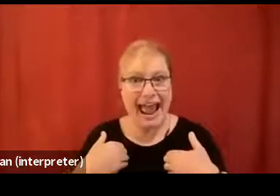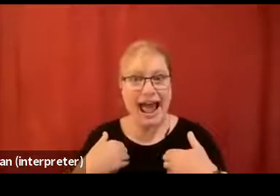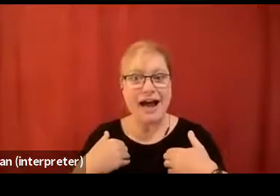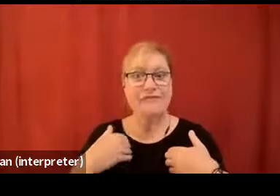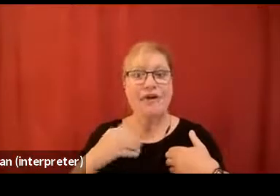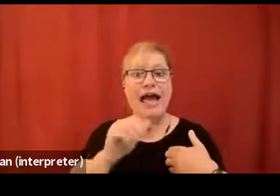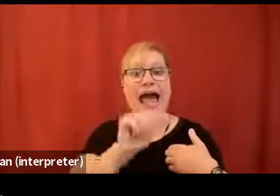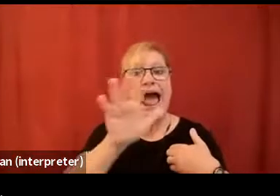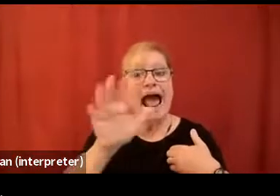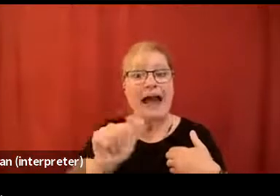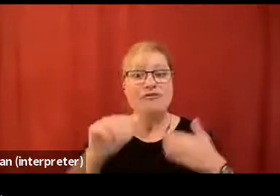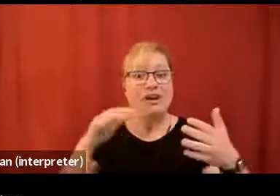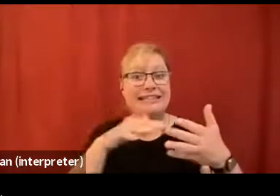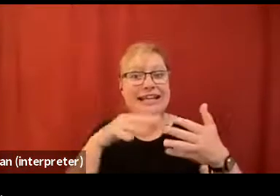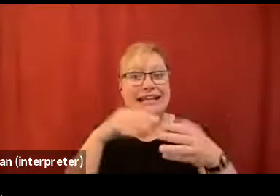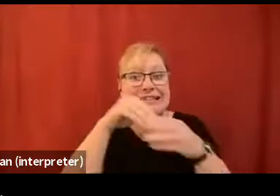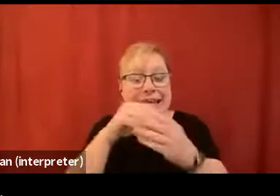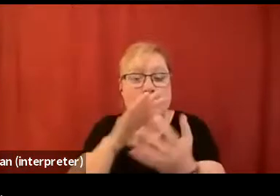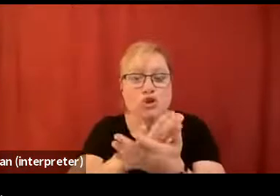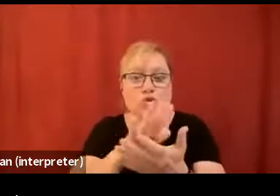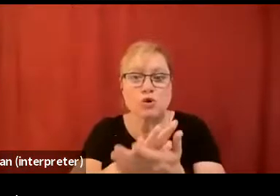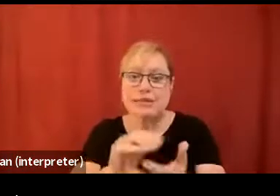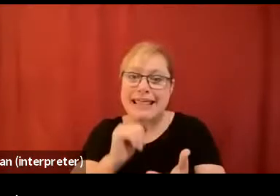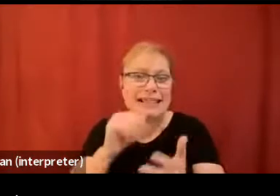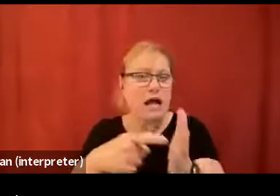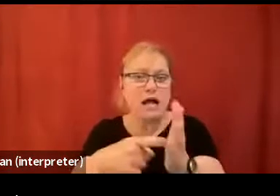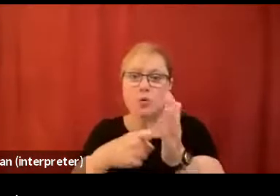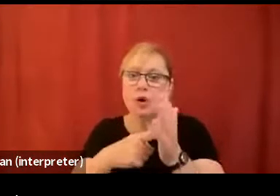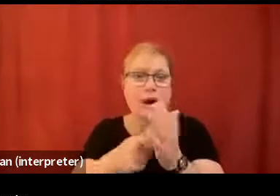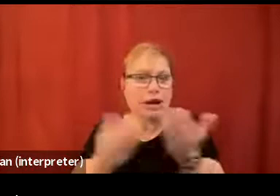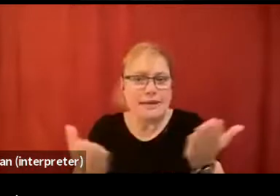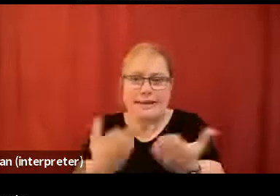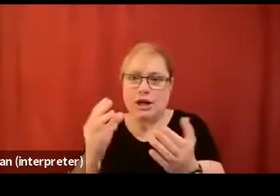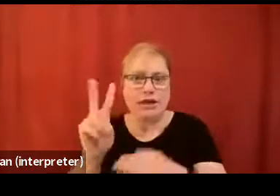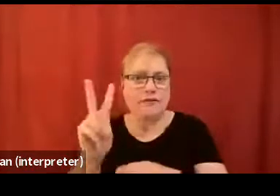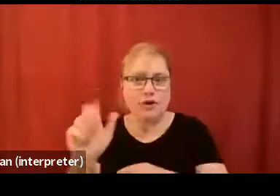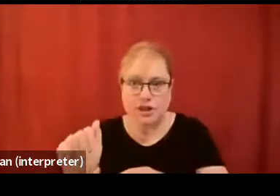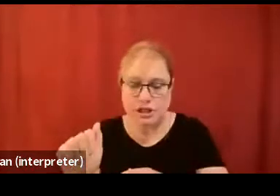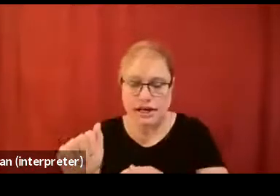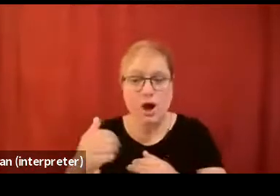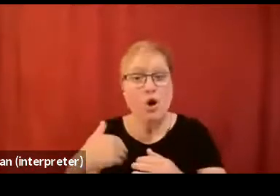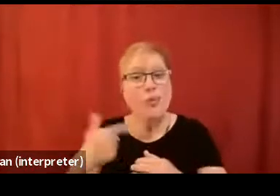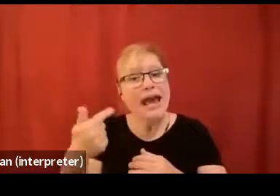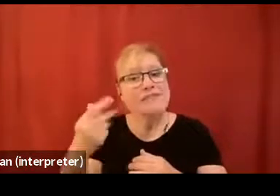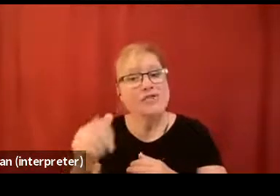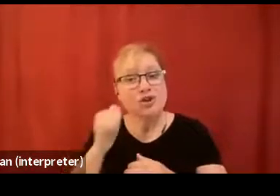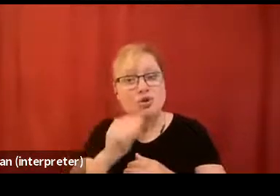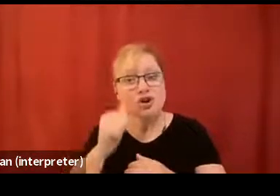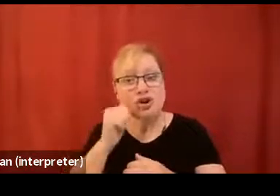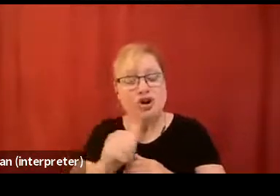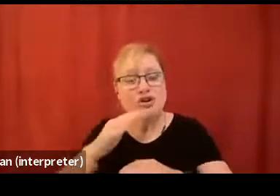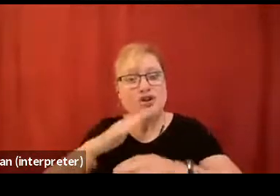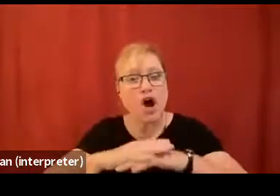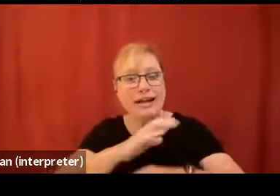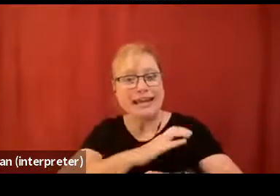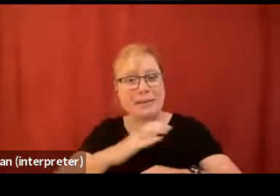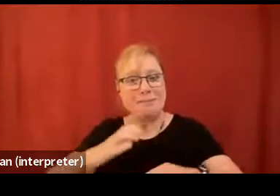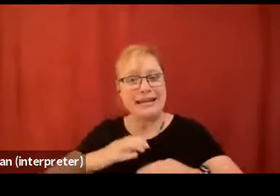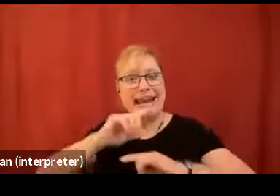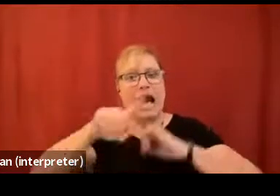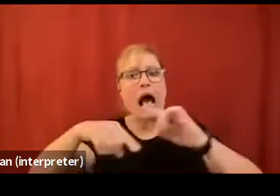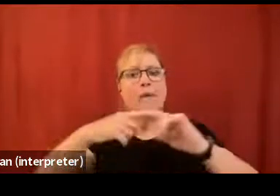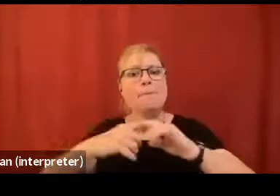schools, because that is not a requirement in Virginia. And we also have a few girls sitting on a committee around dress code,